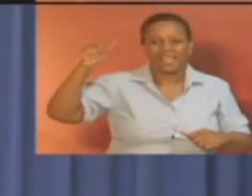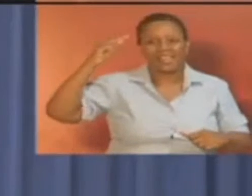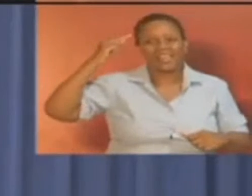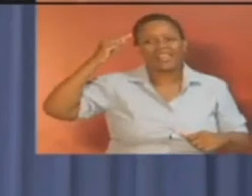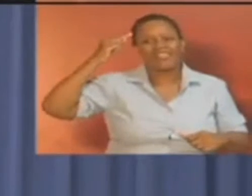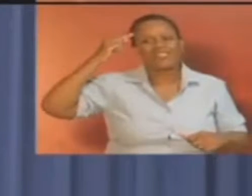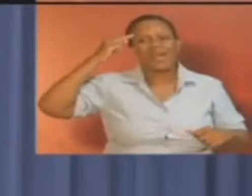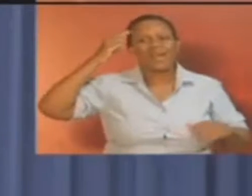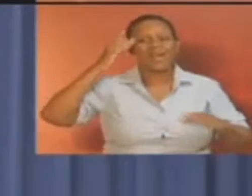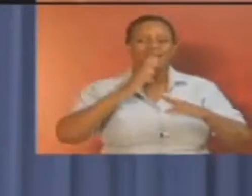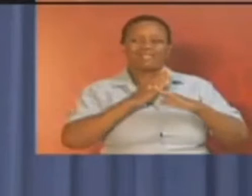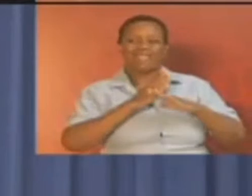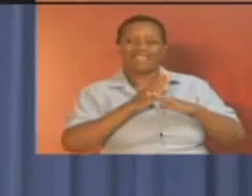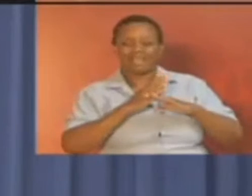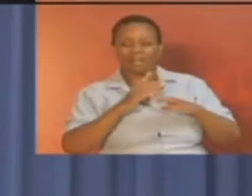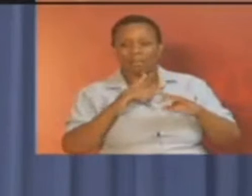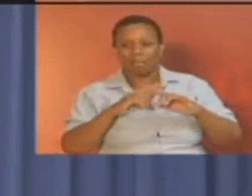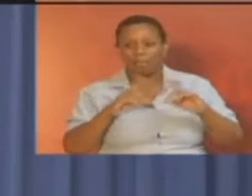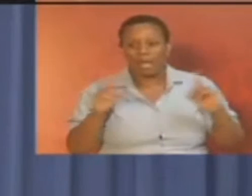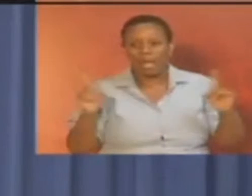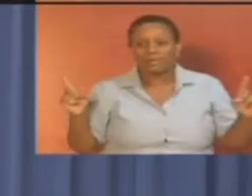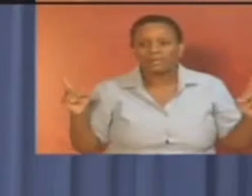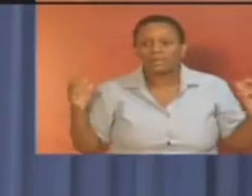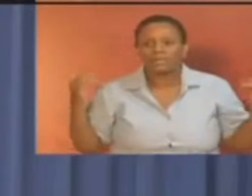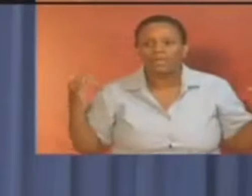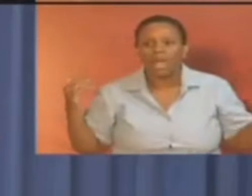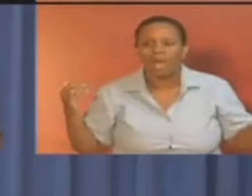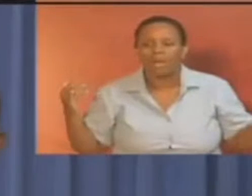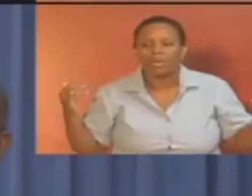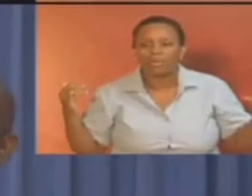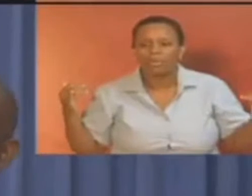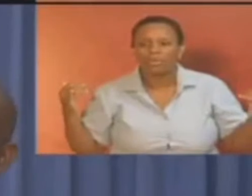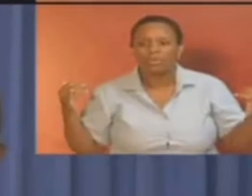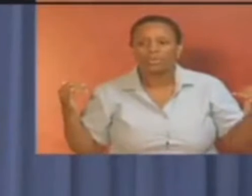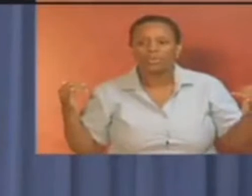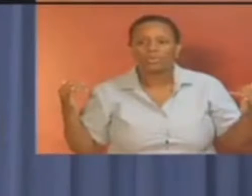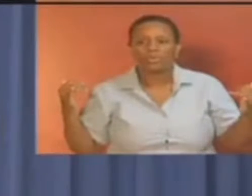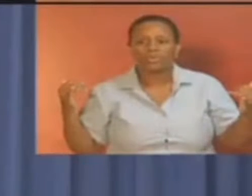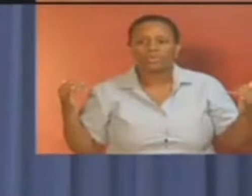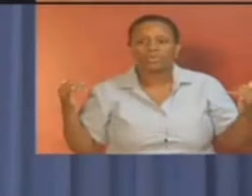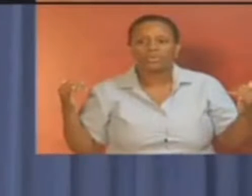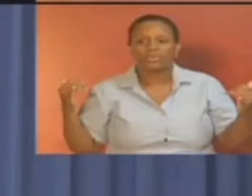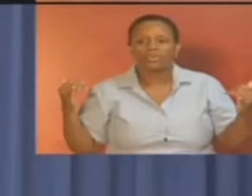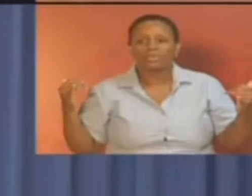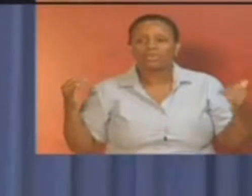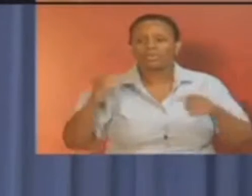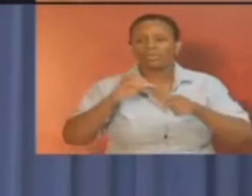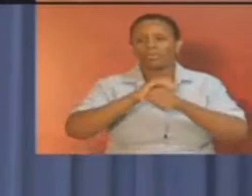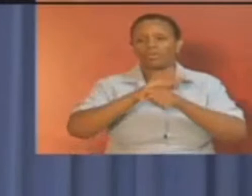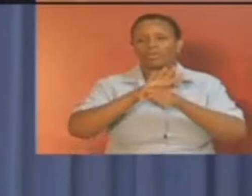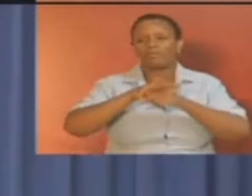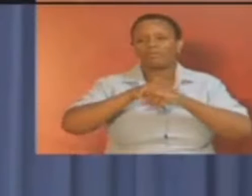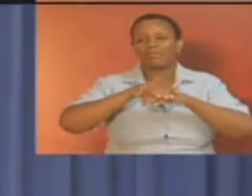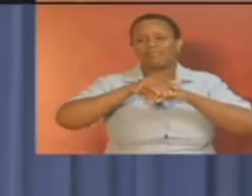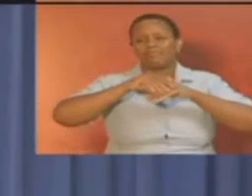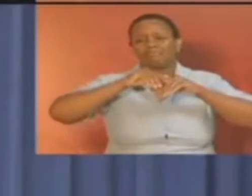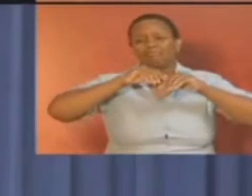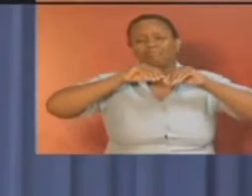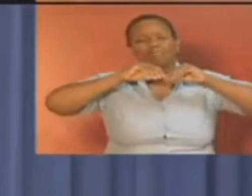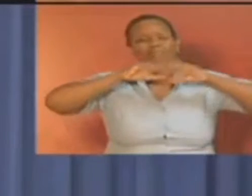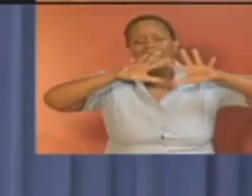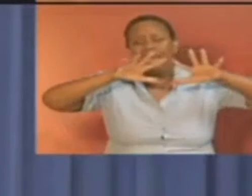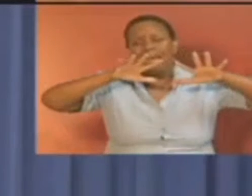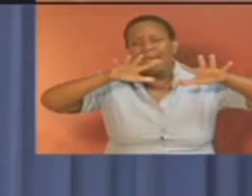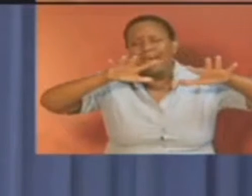now fighting what we are fighting here, because a huge outbreak took place after the vaccination